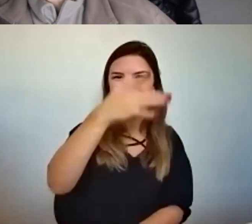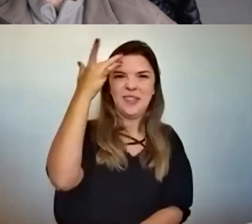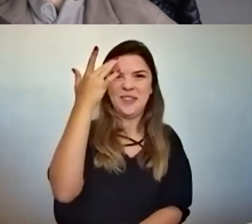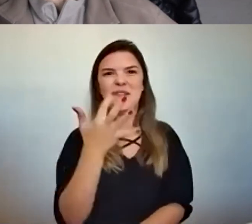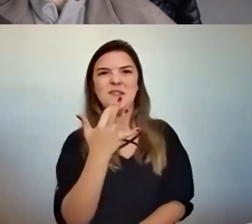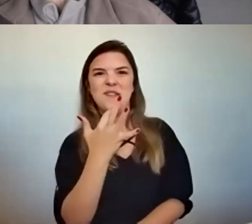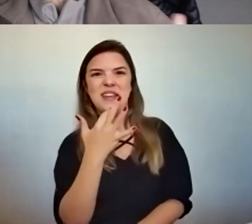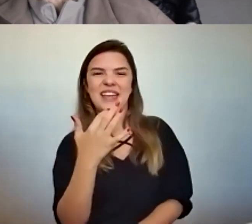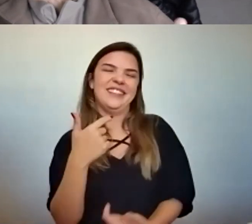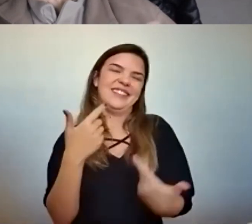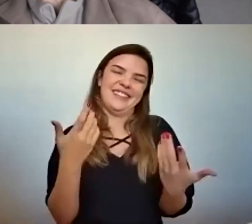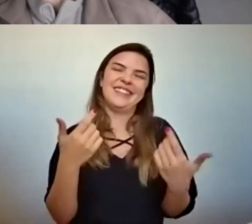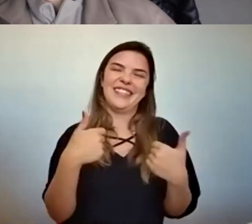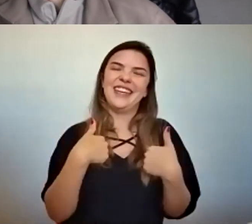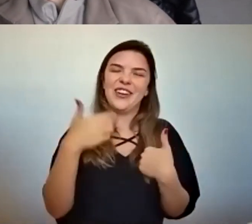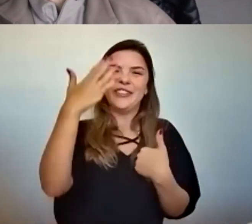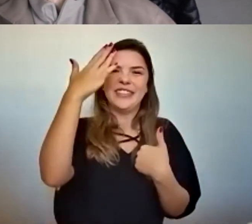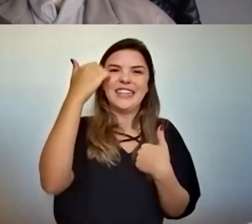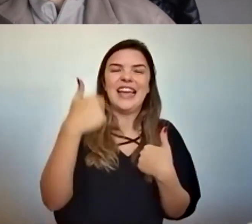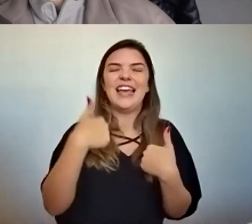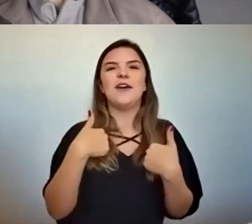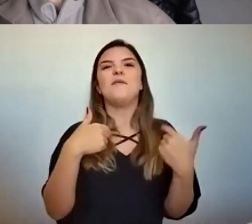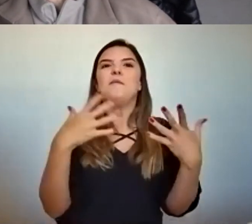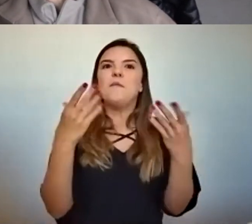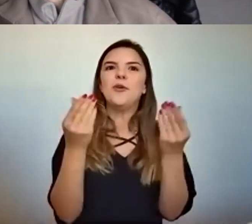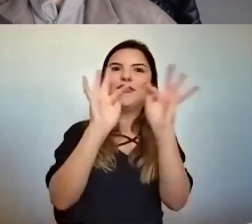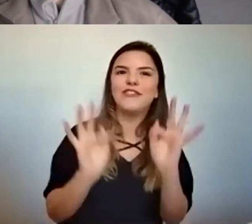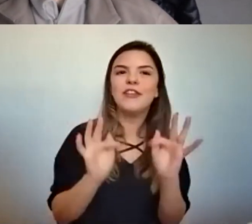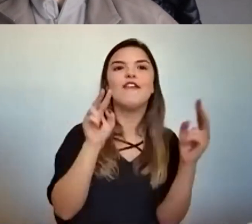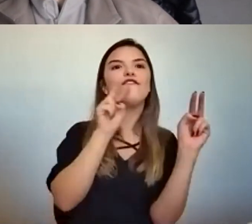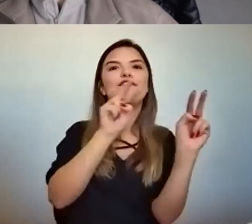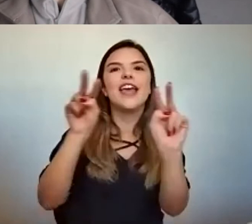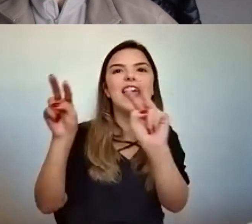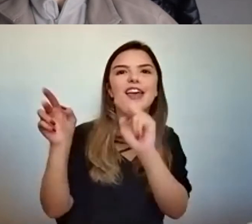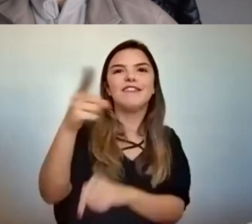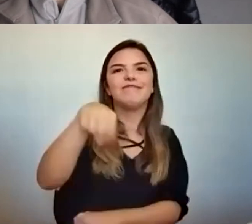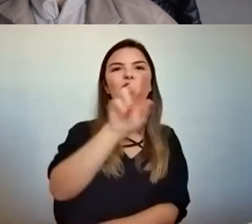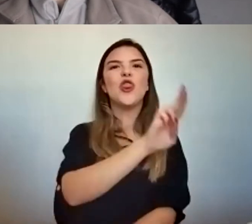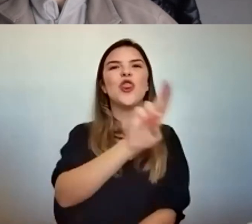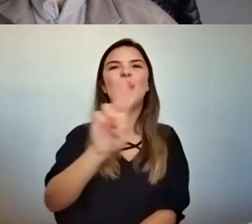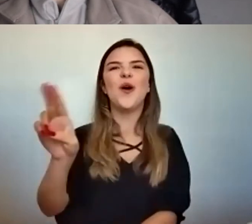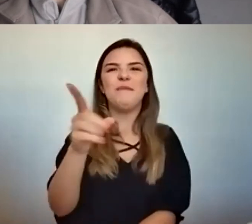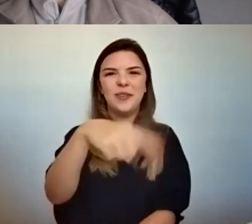but I'm very happy to see the names.